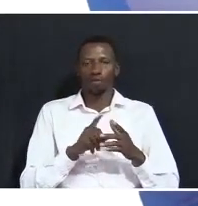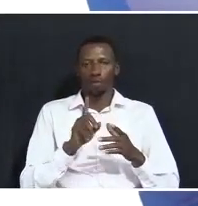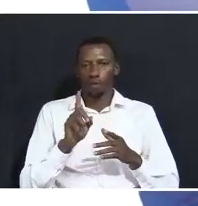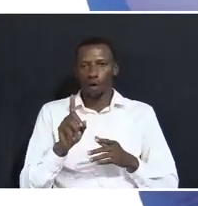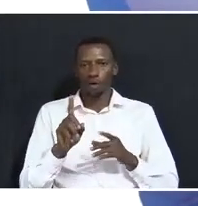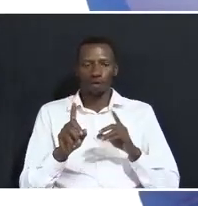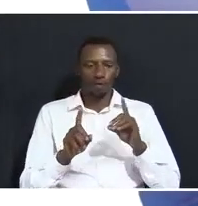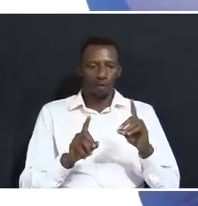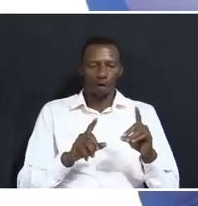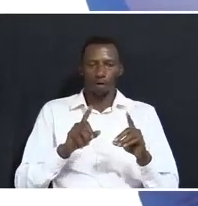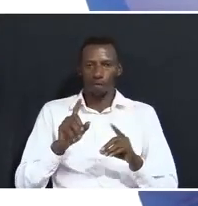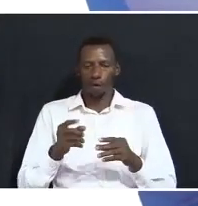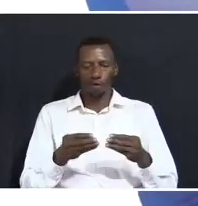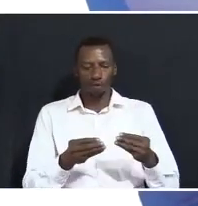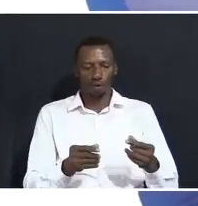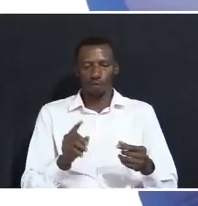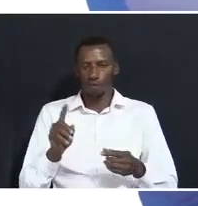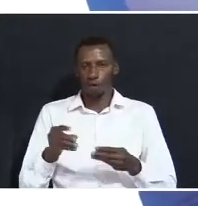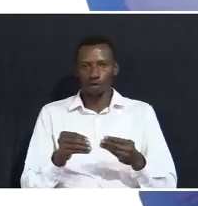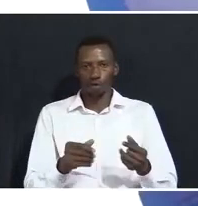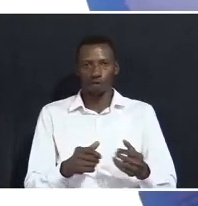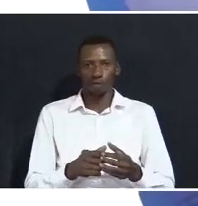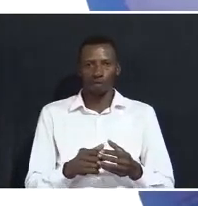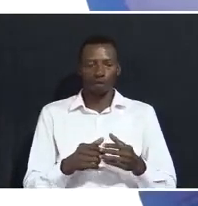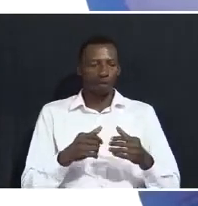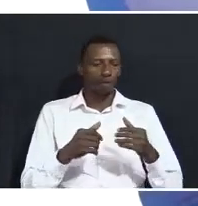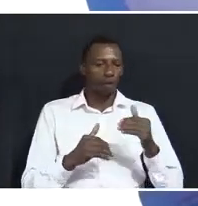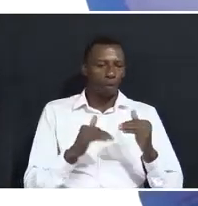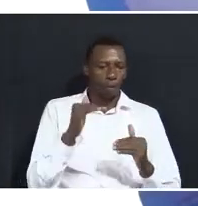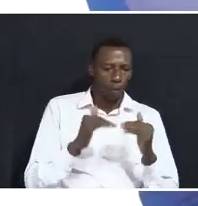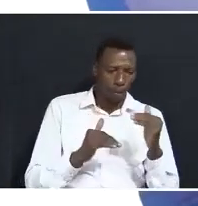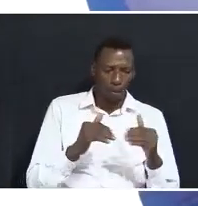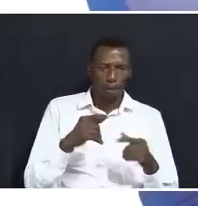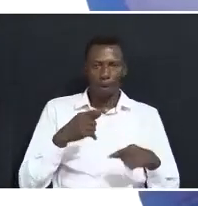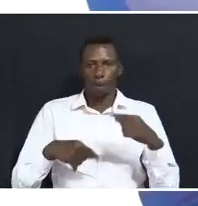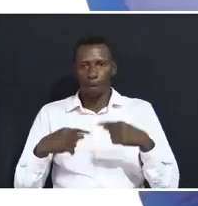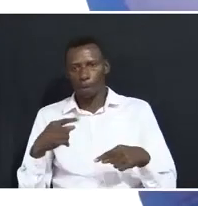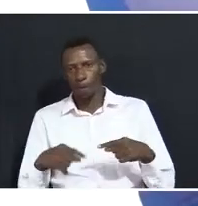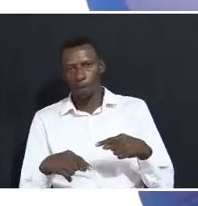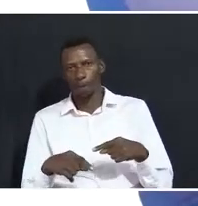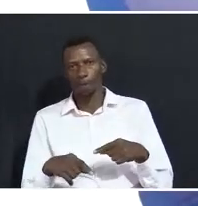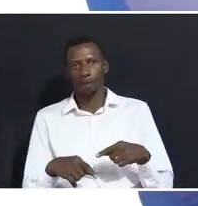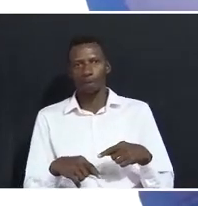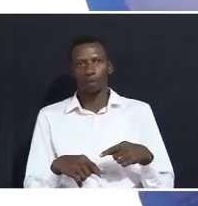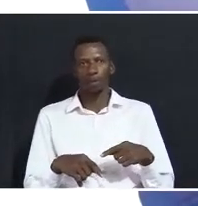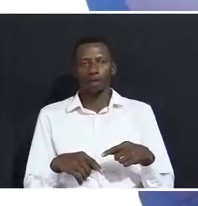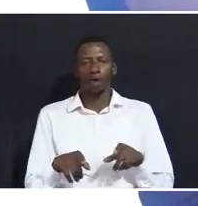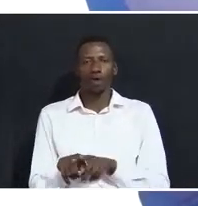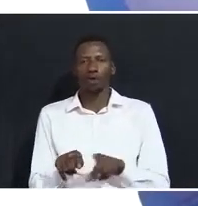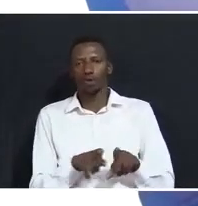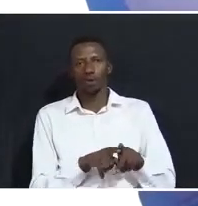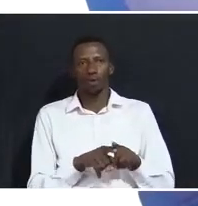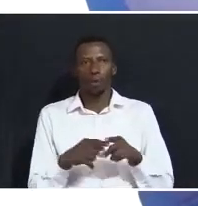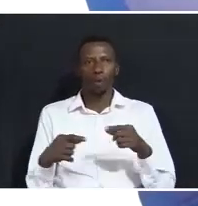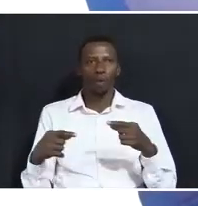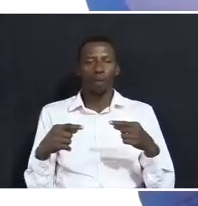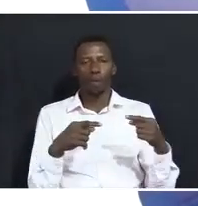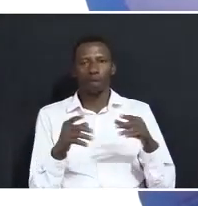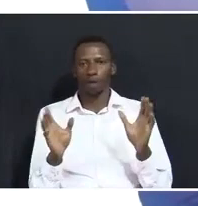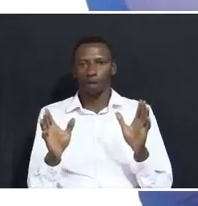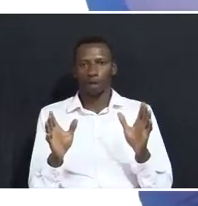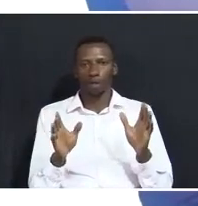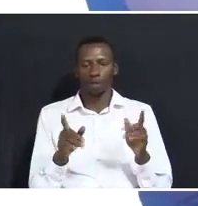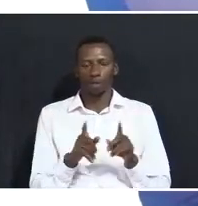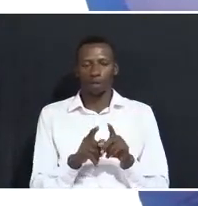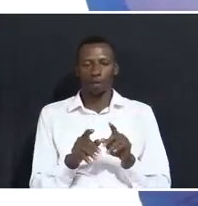executing them. Without competing, and without contention, and without looking